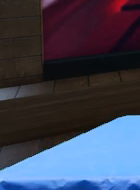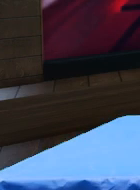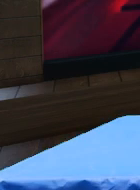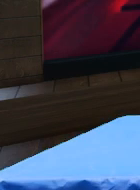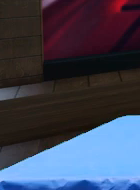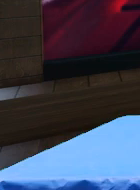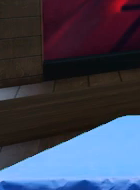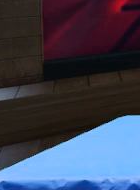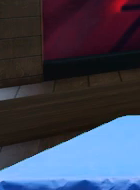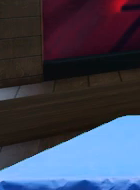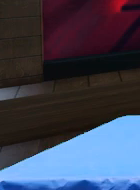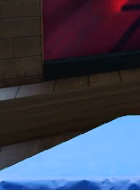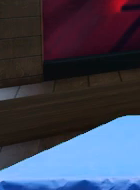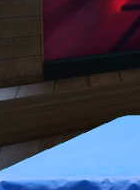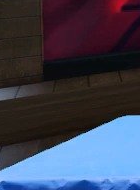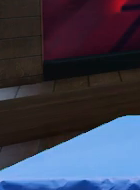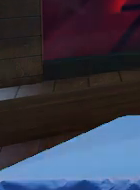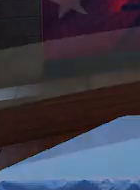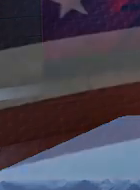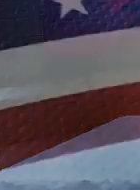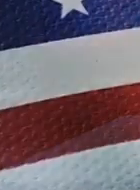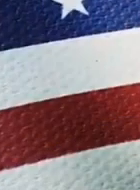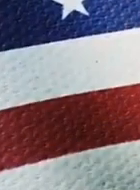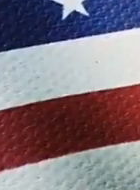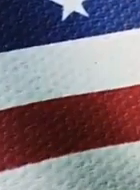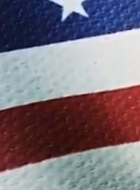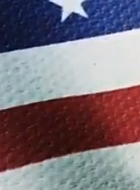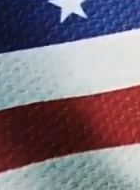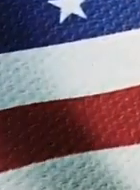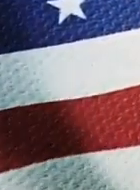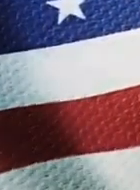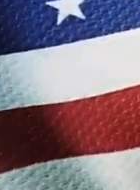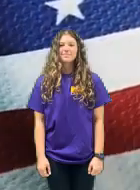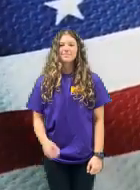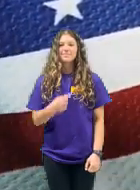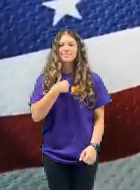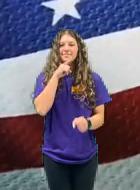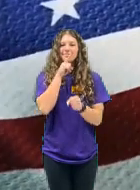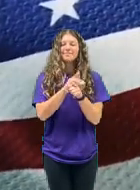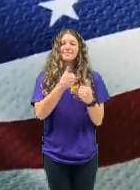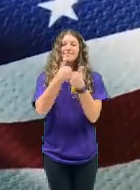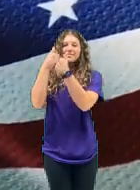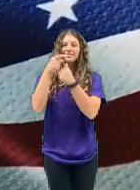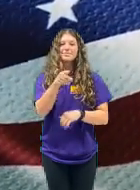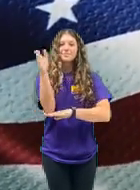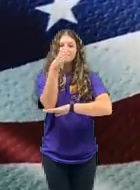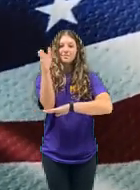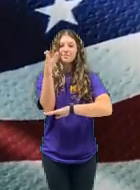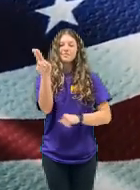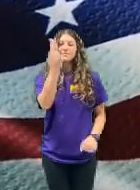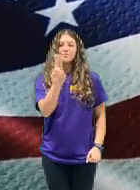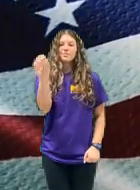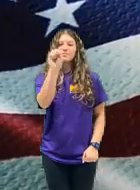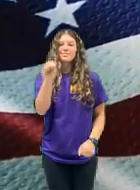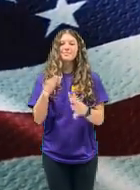morning, Golden Flashes. Today's June 8th, and it's an A day. Please stand for the pledge. I pledge allegiance to